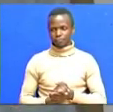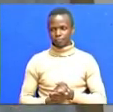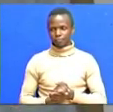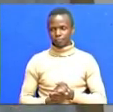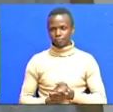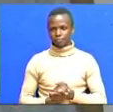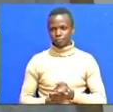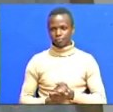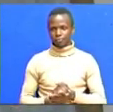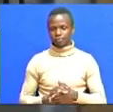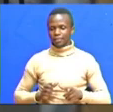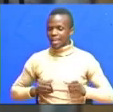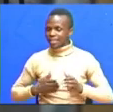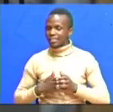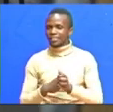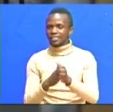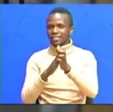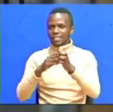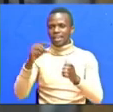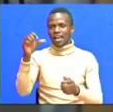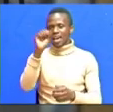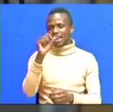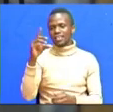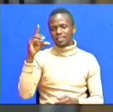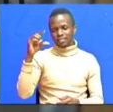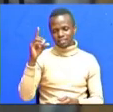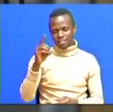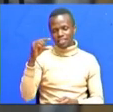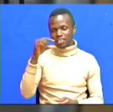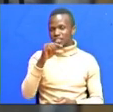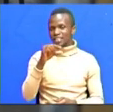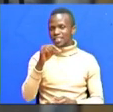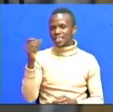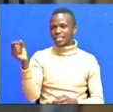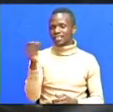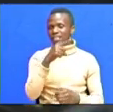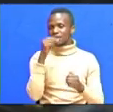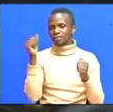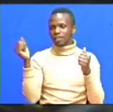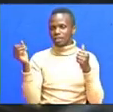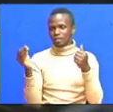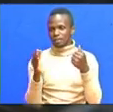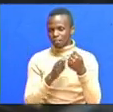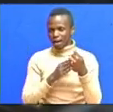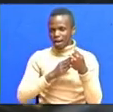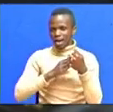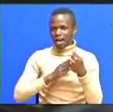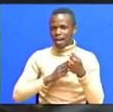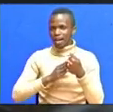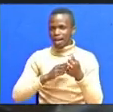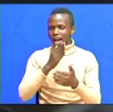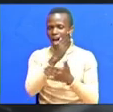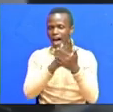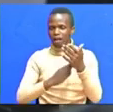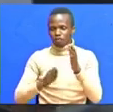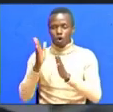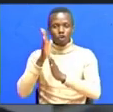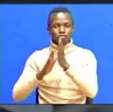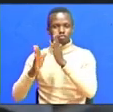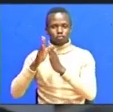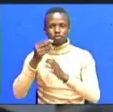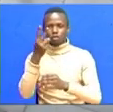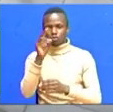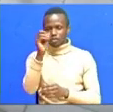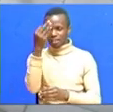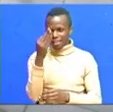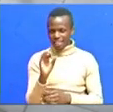In the lead-up to the SDG summit in September, marking the halfway point for implementation of the